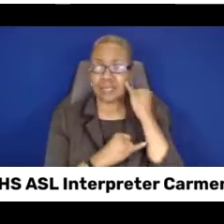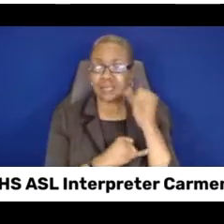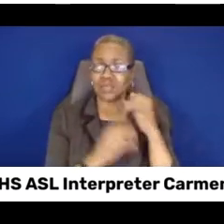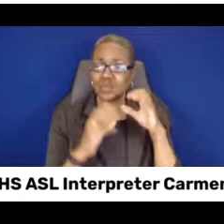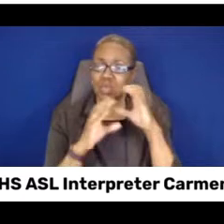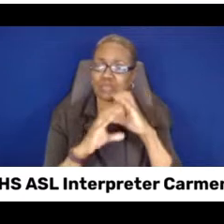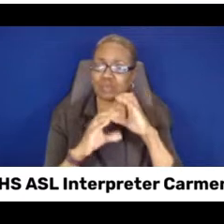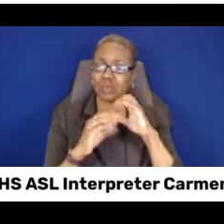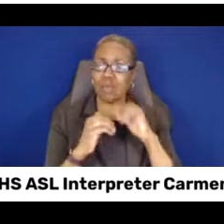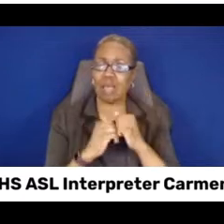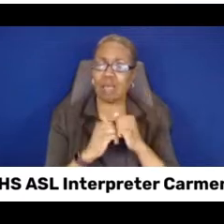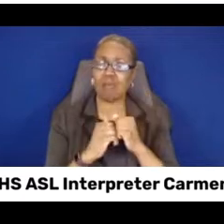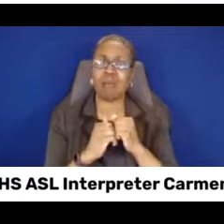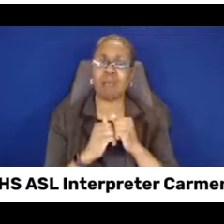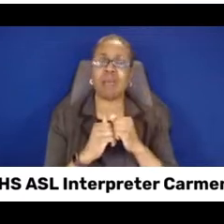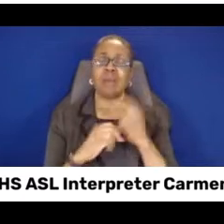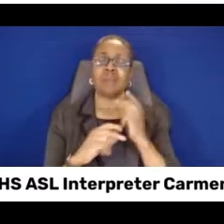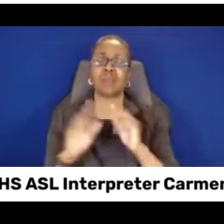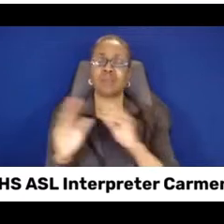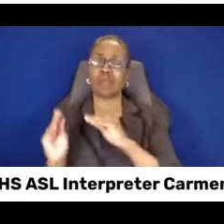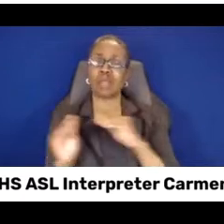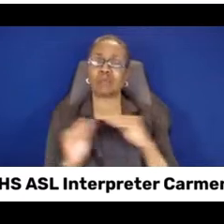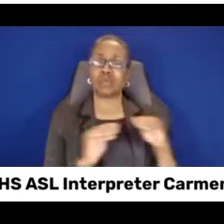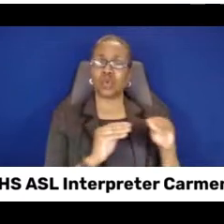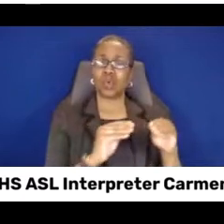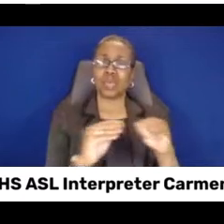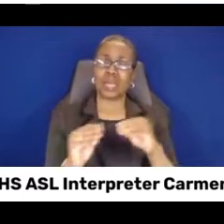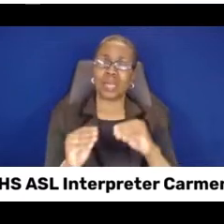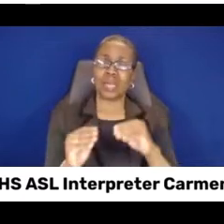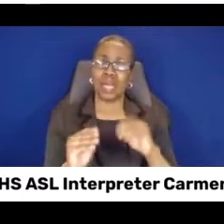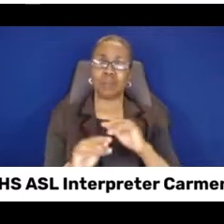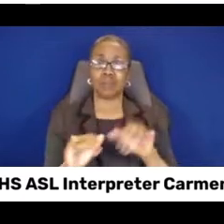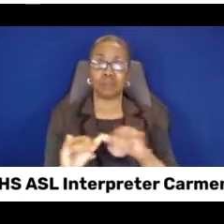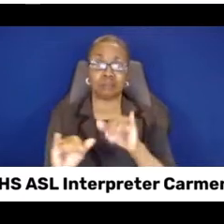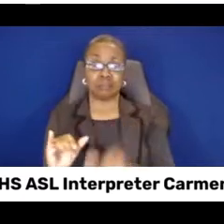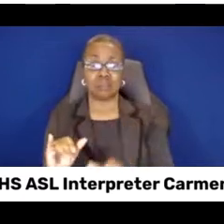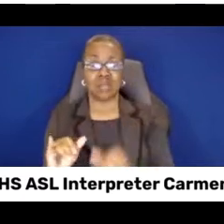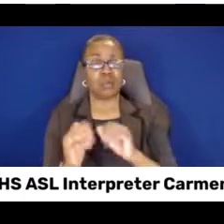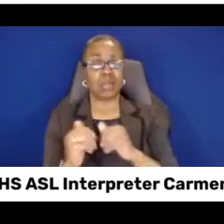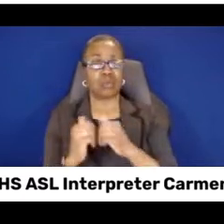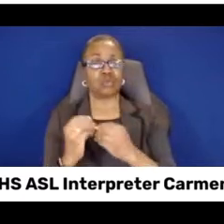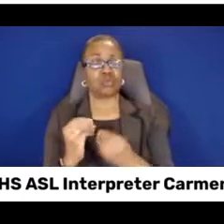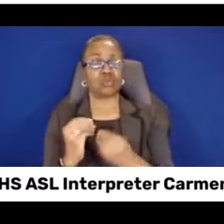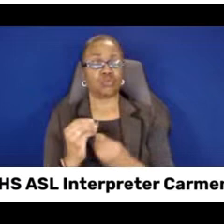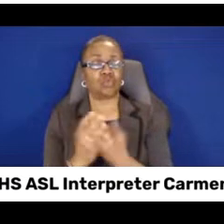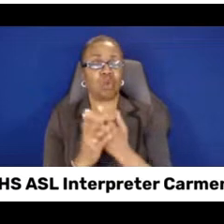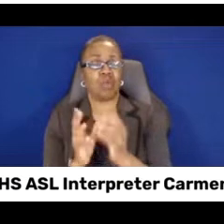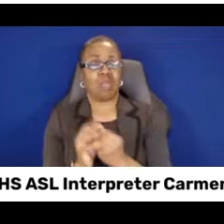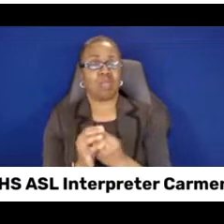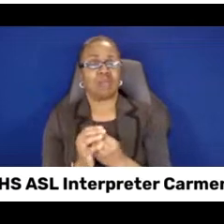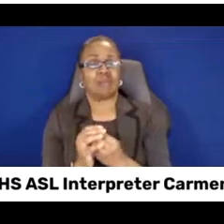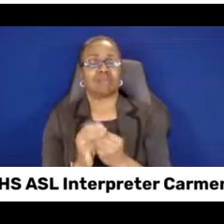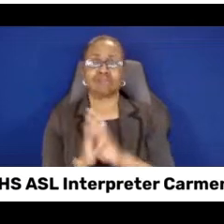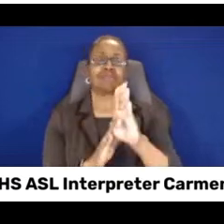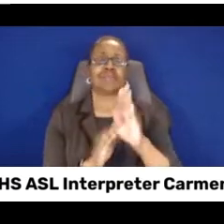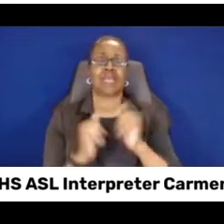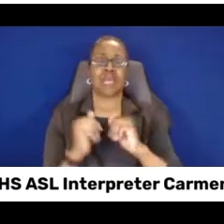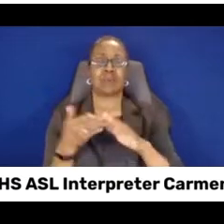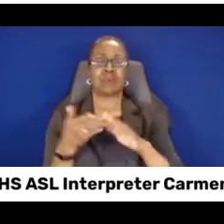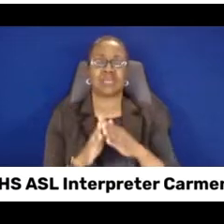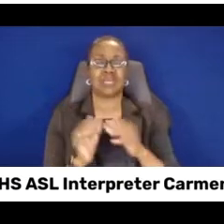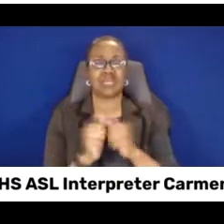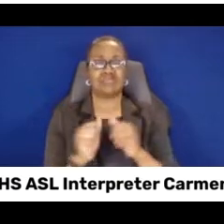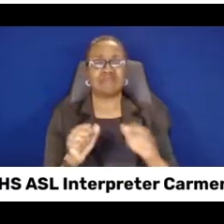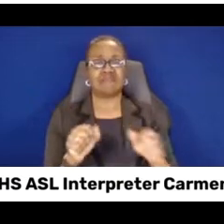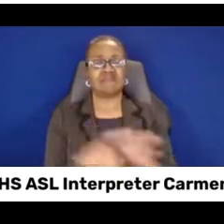how migratory human and non human beings learn to grow and flourish in our city of steel and glass.